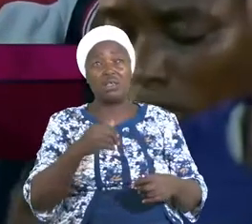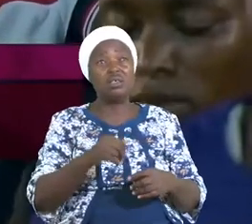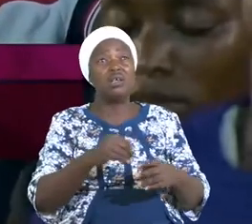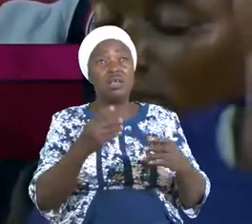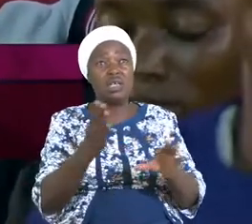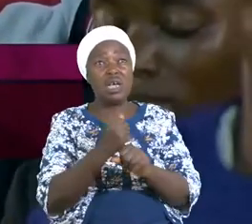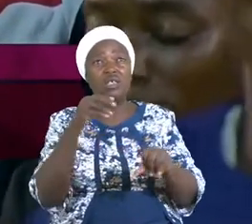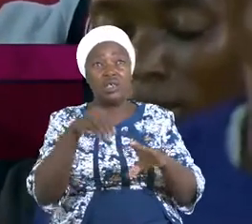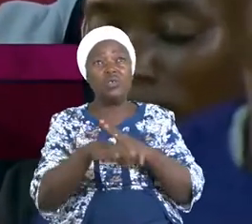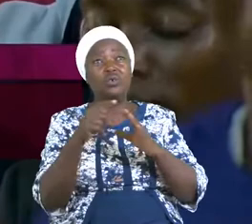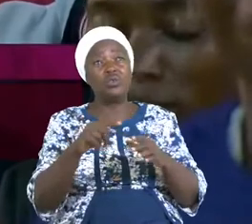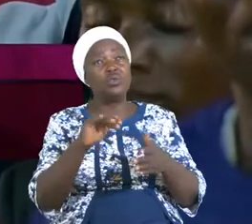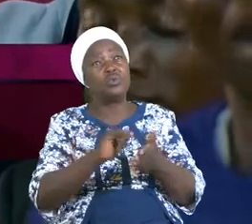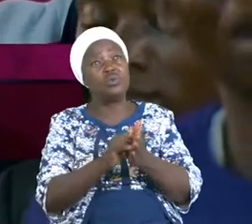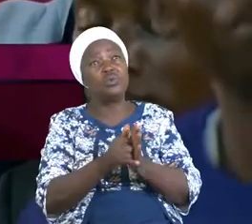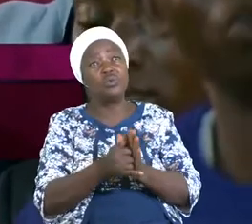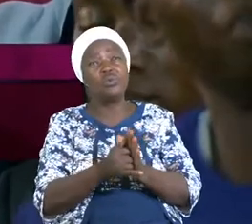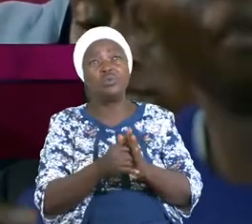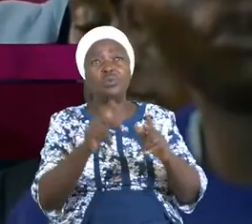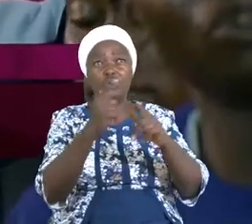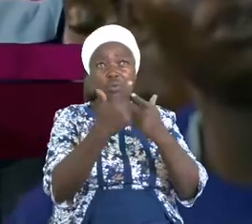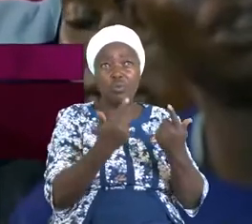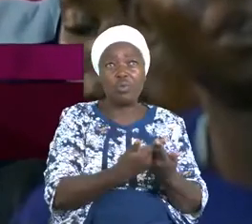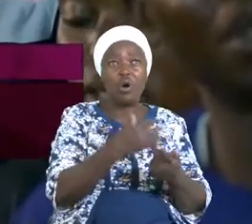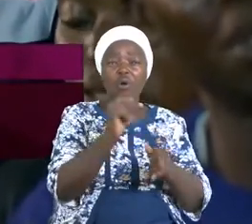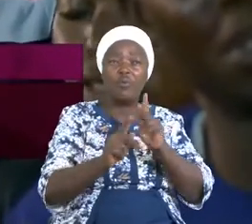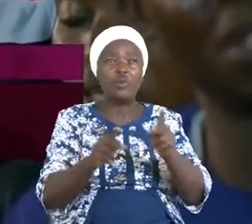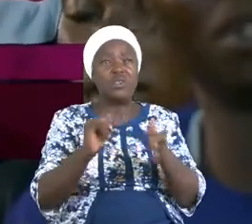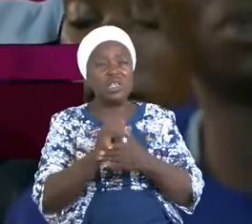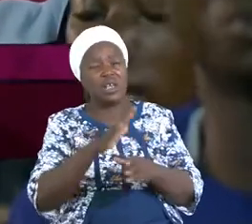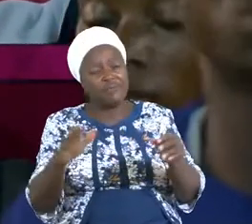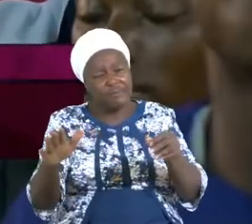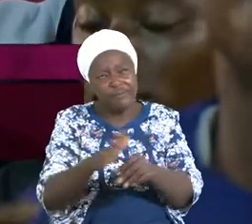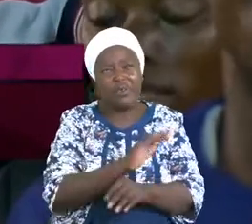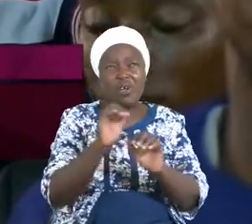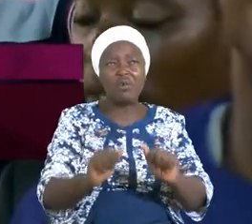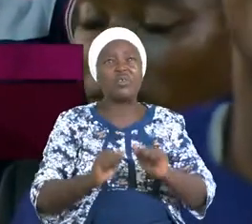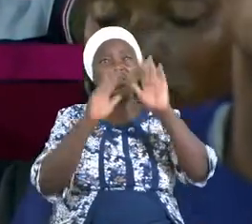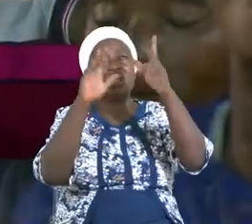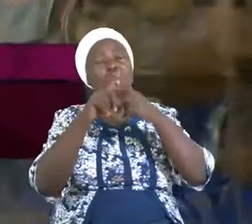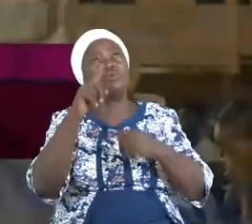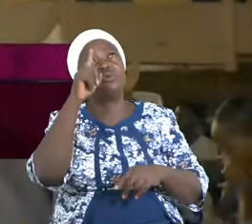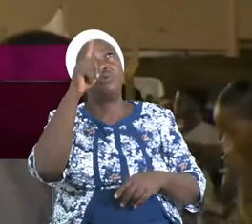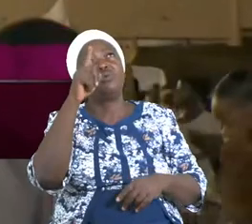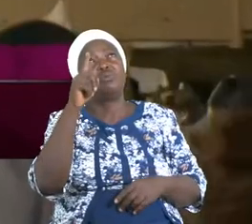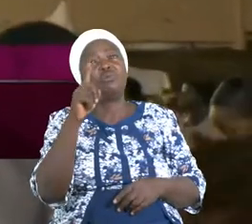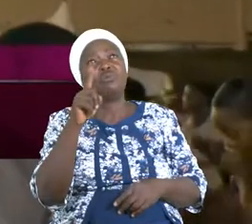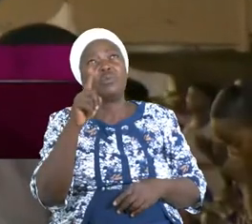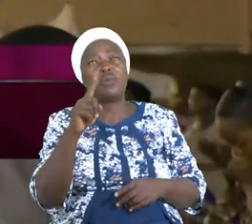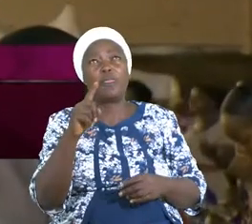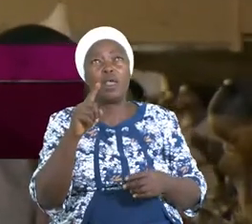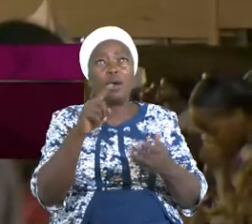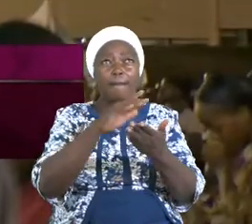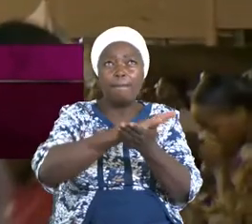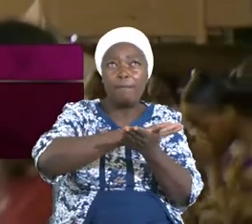those people who are fully consecrated unto you. Purge